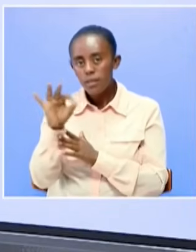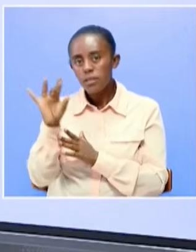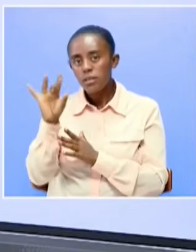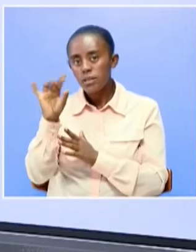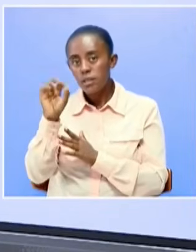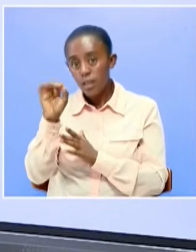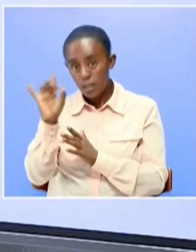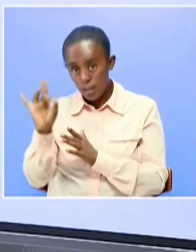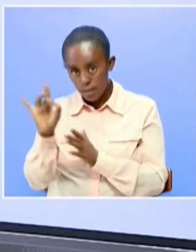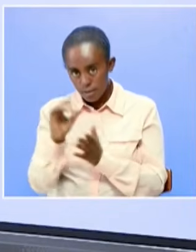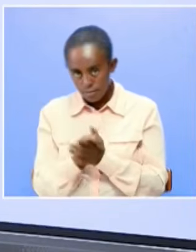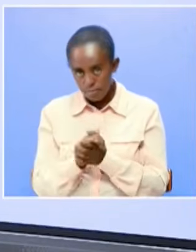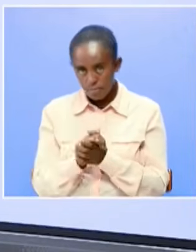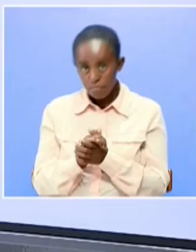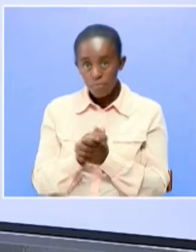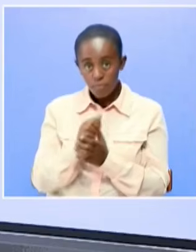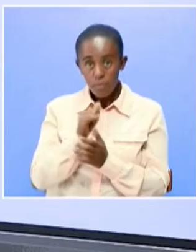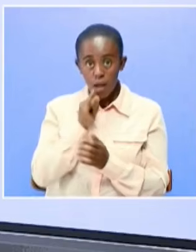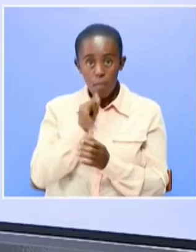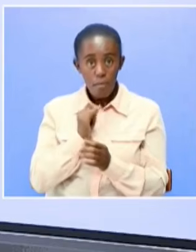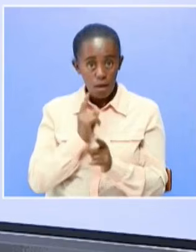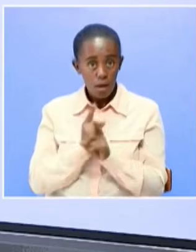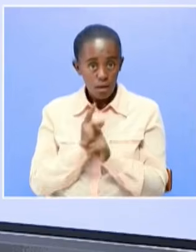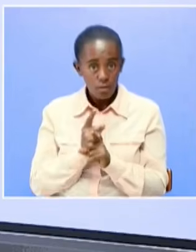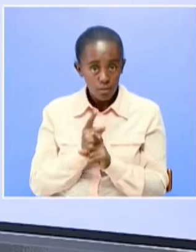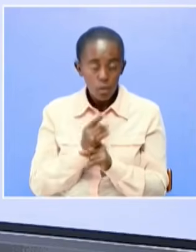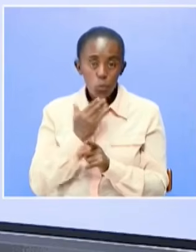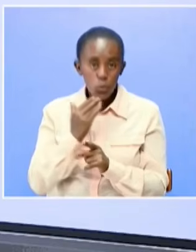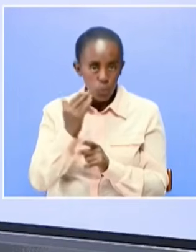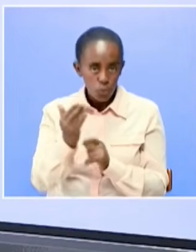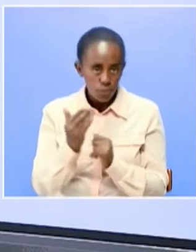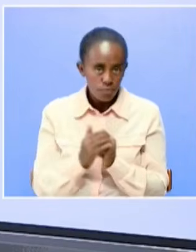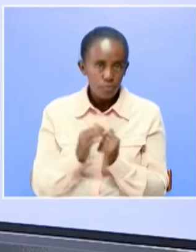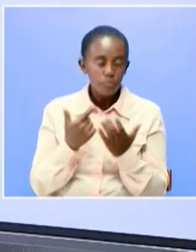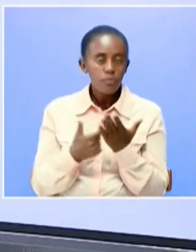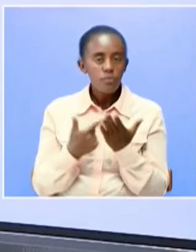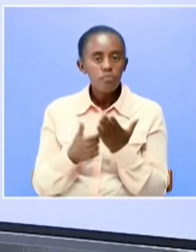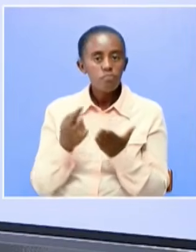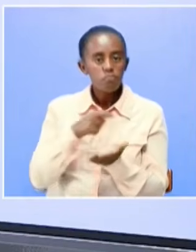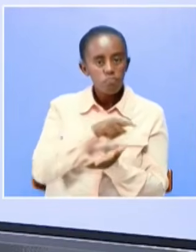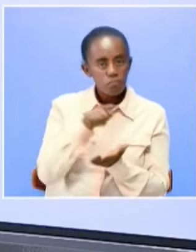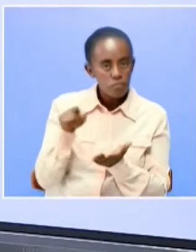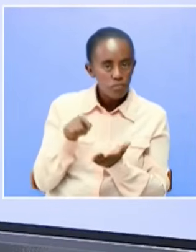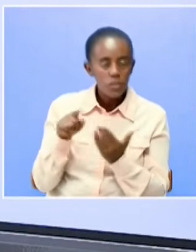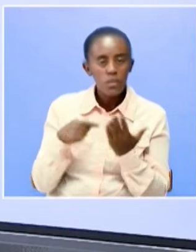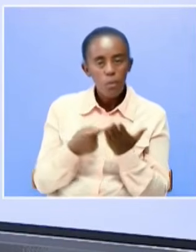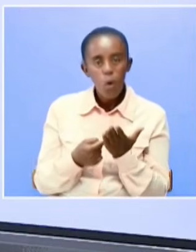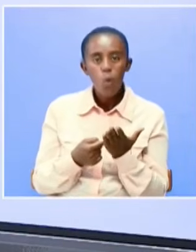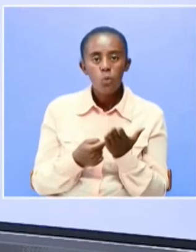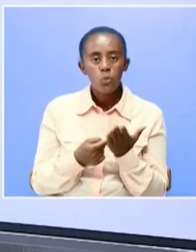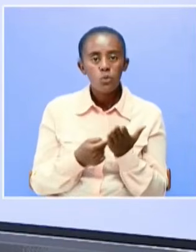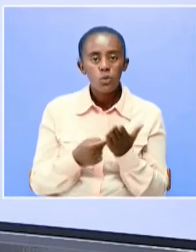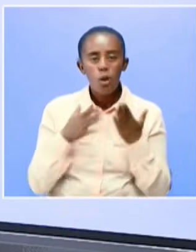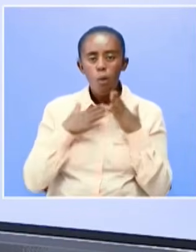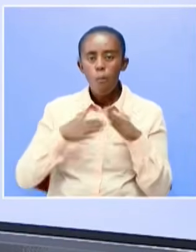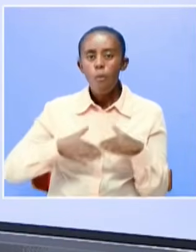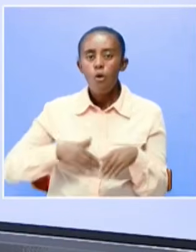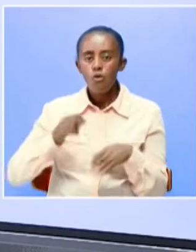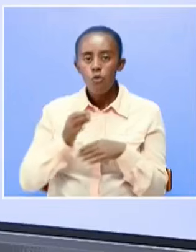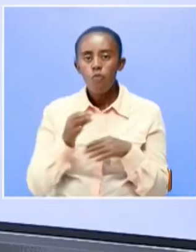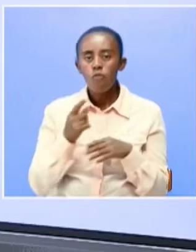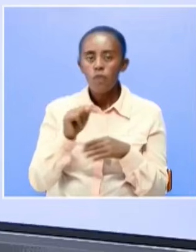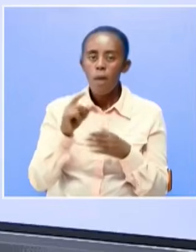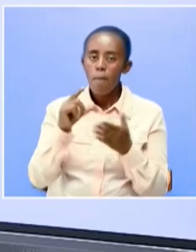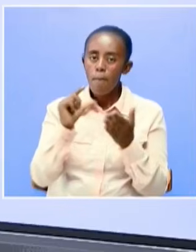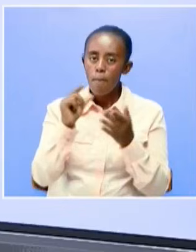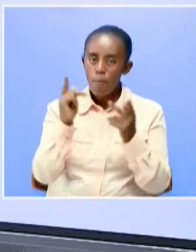1938. Am I right? Good. Then this one just will be about the body of the paragraph